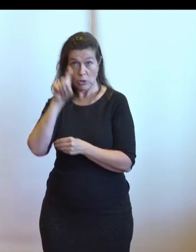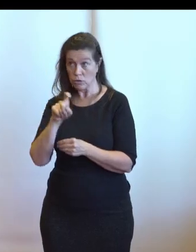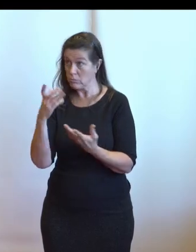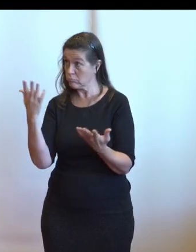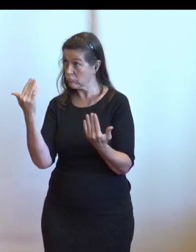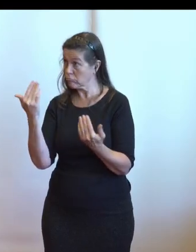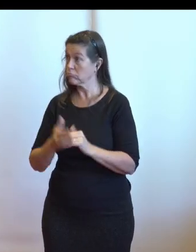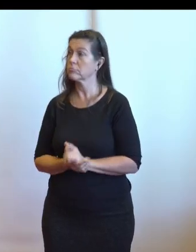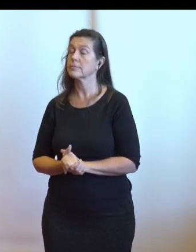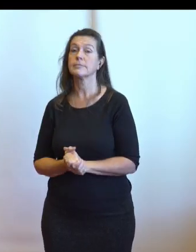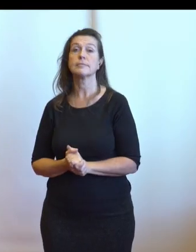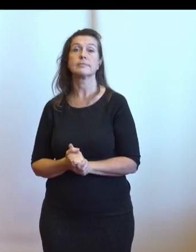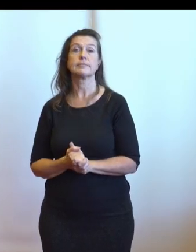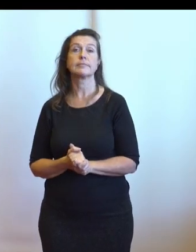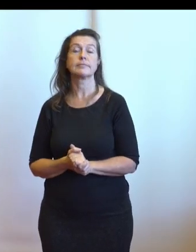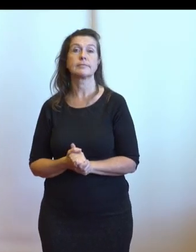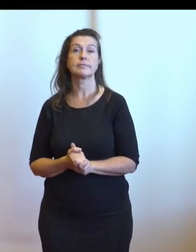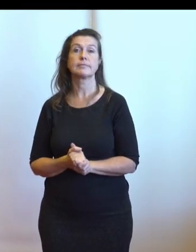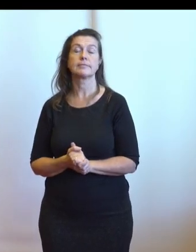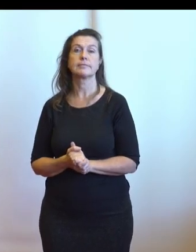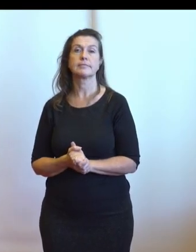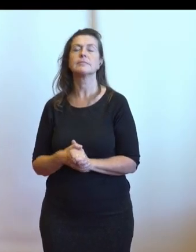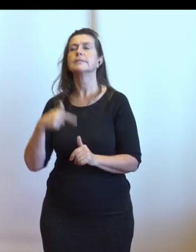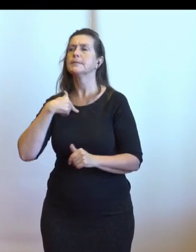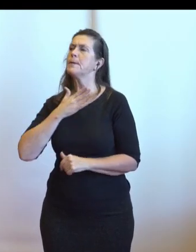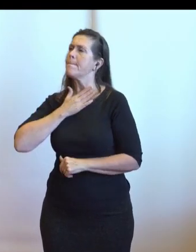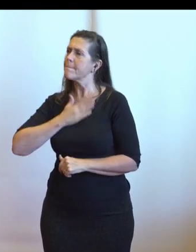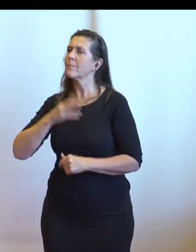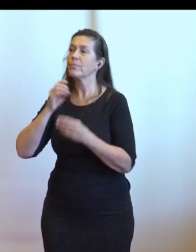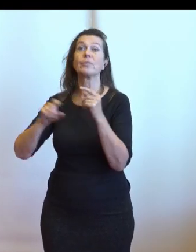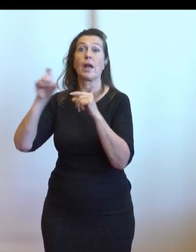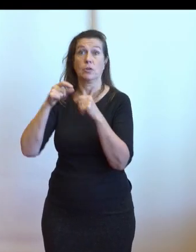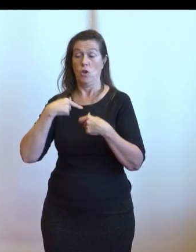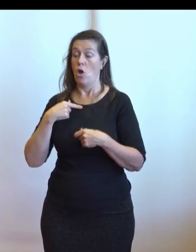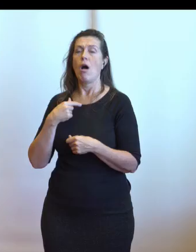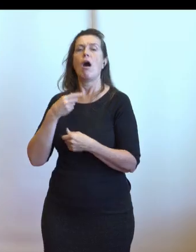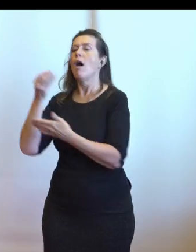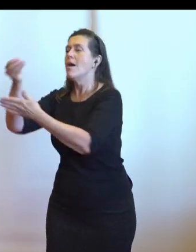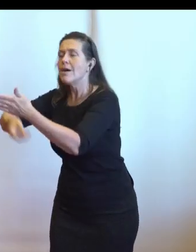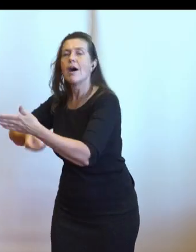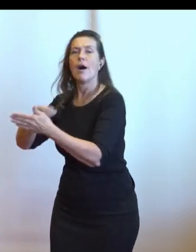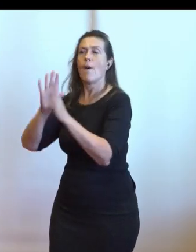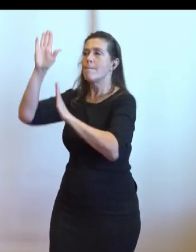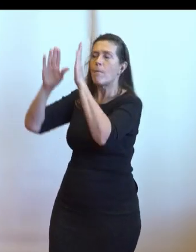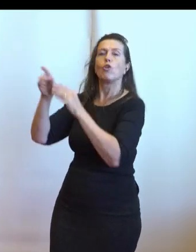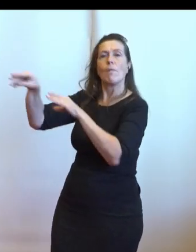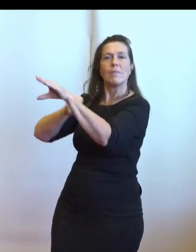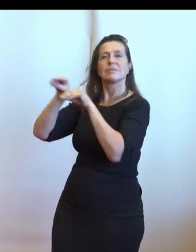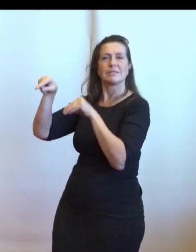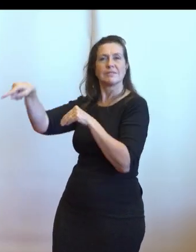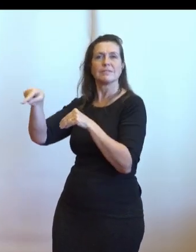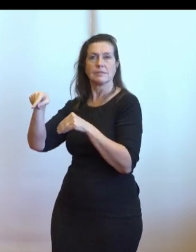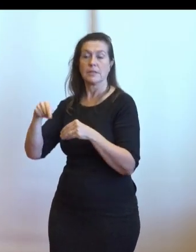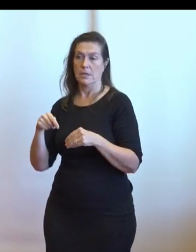Yes, again. I just wanted to add to that. Our Global Procurement Task Force has been looking at what questions they should be asking their